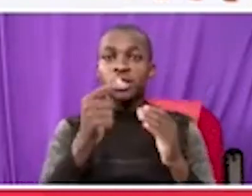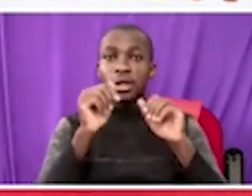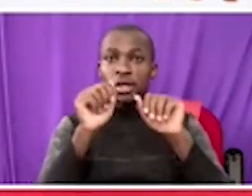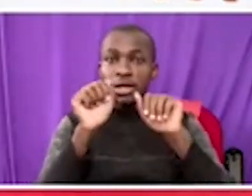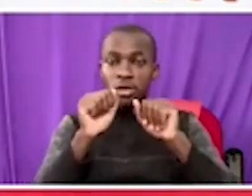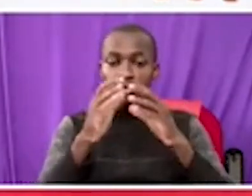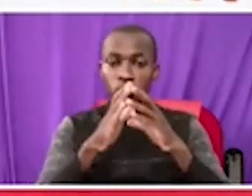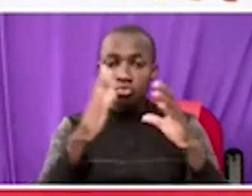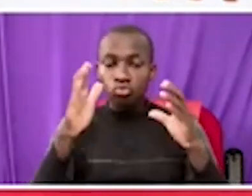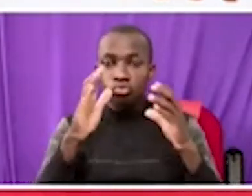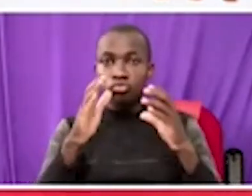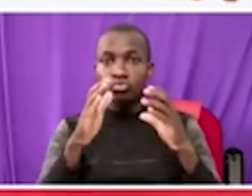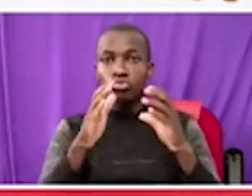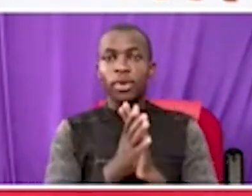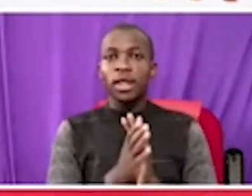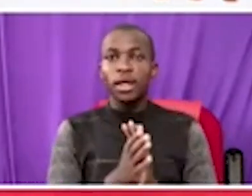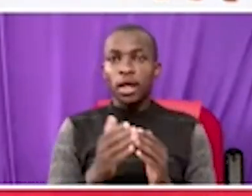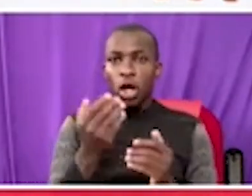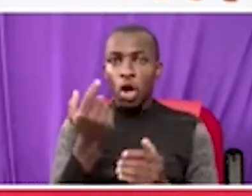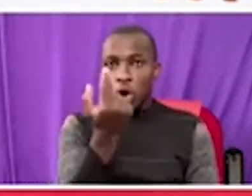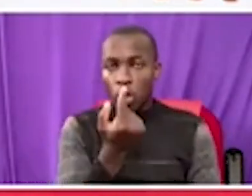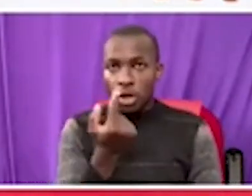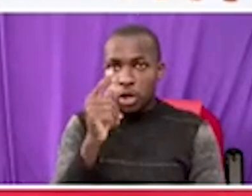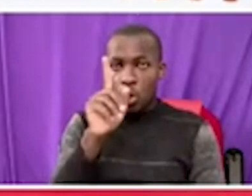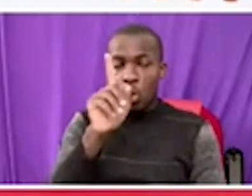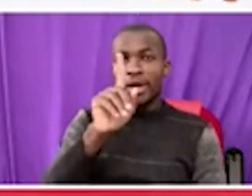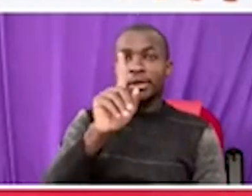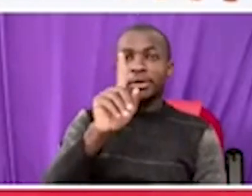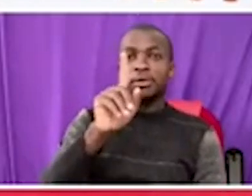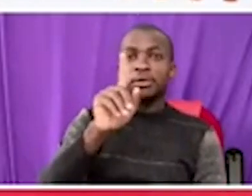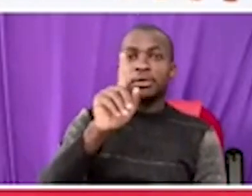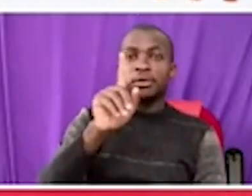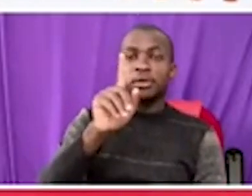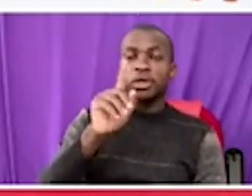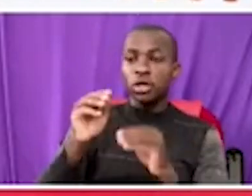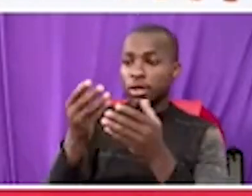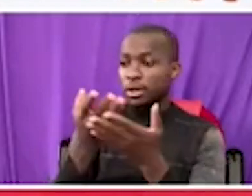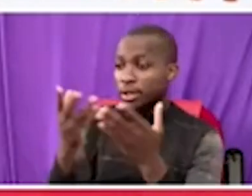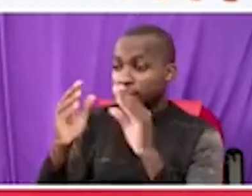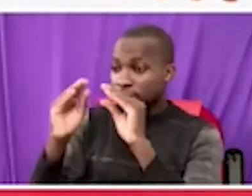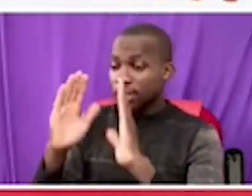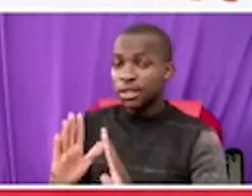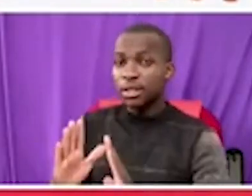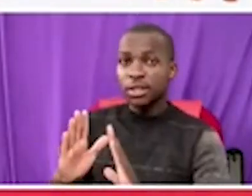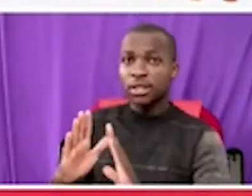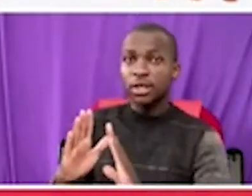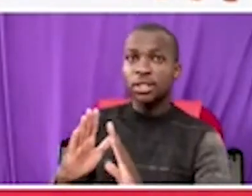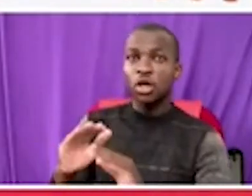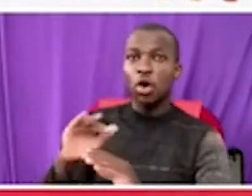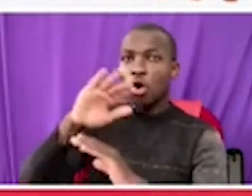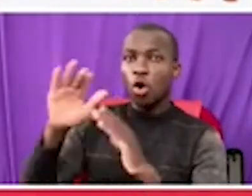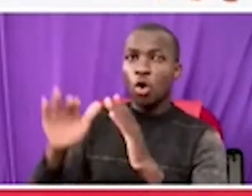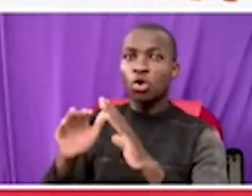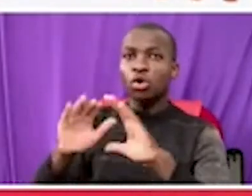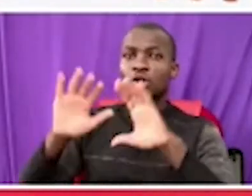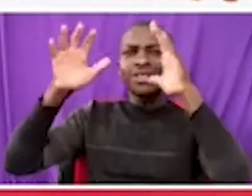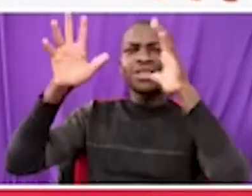expulsion. There was only one problem. Those teachers were chain smokers and celebrated